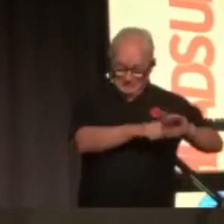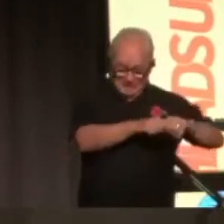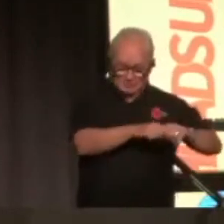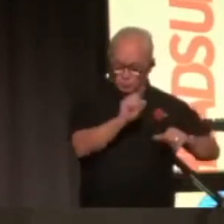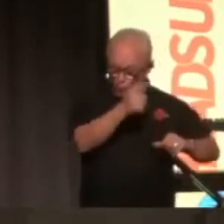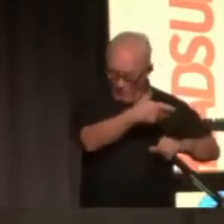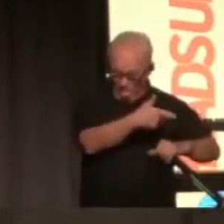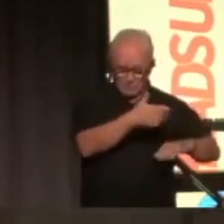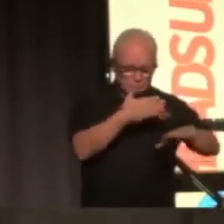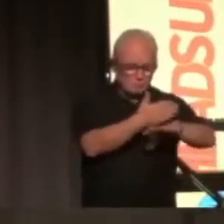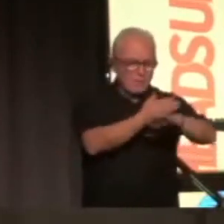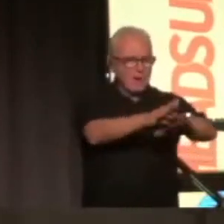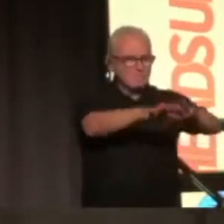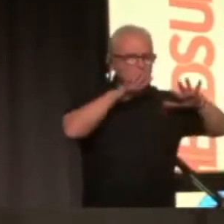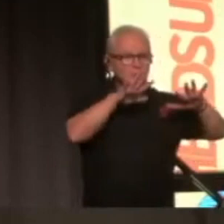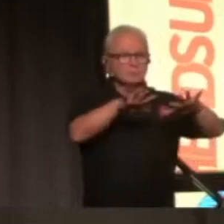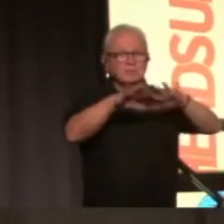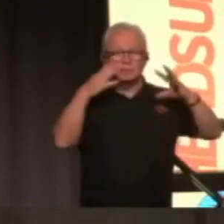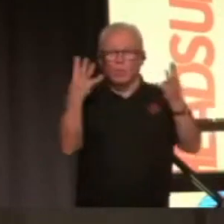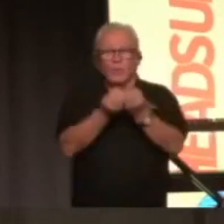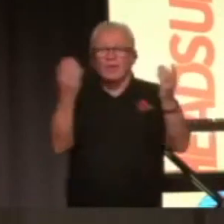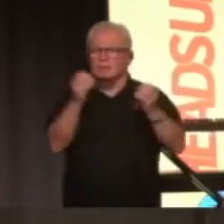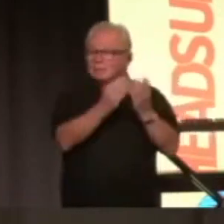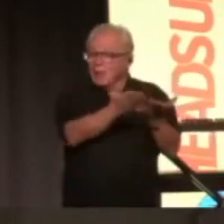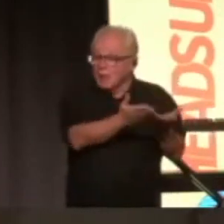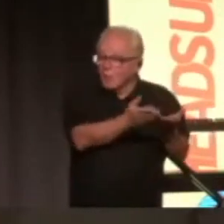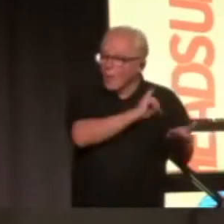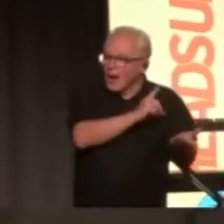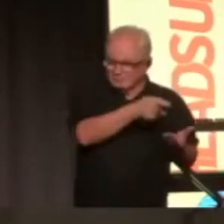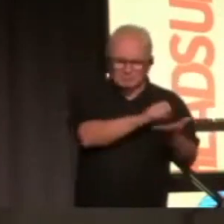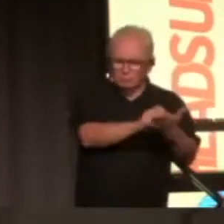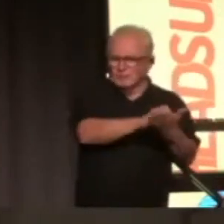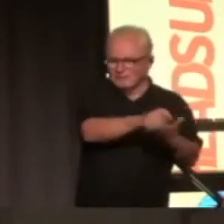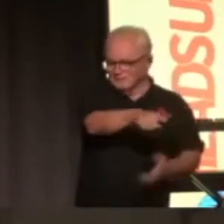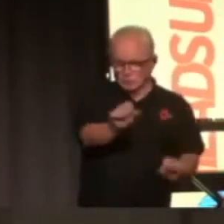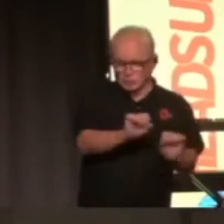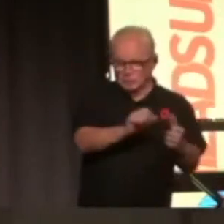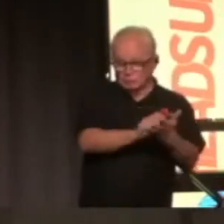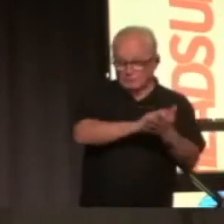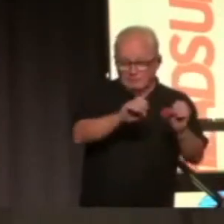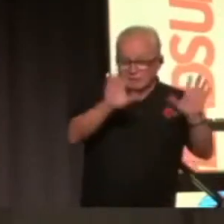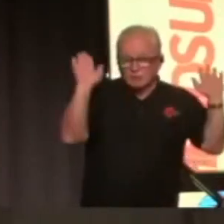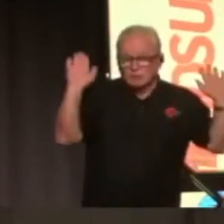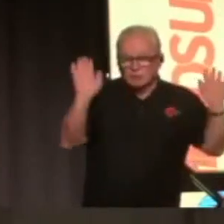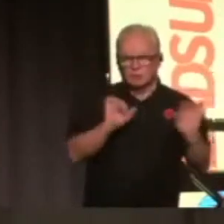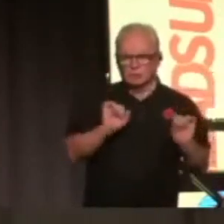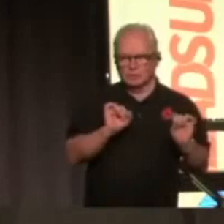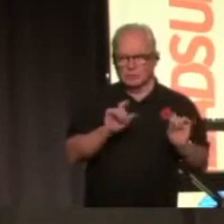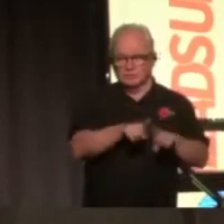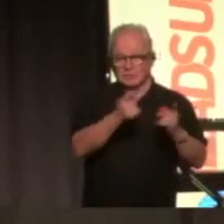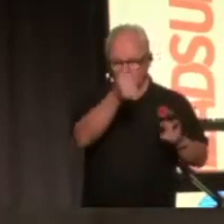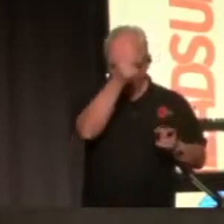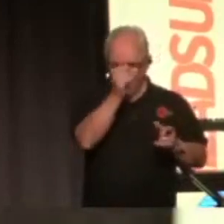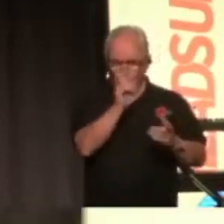Bible? They were writing it. They had to go off what they knew to be